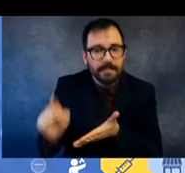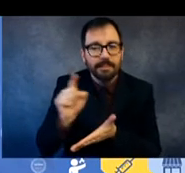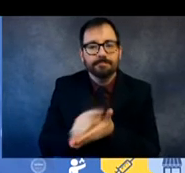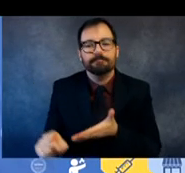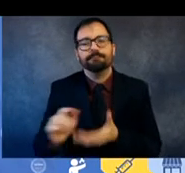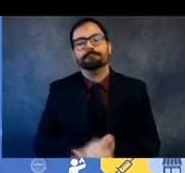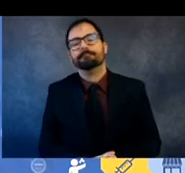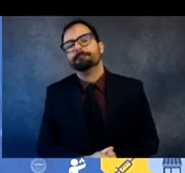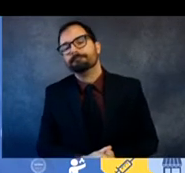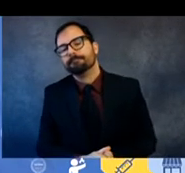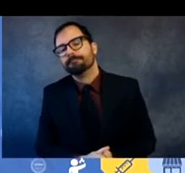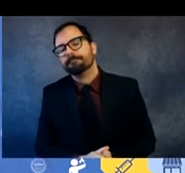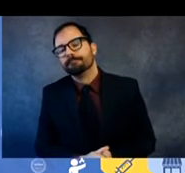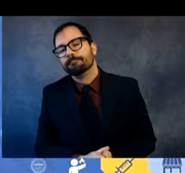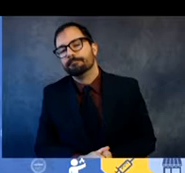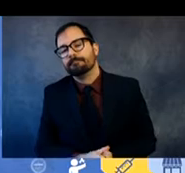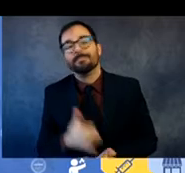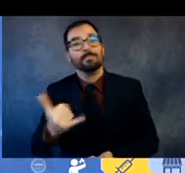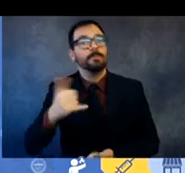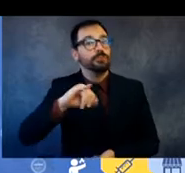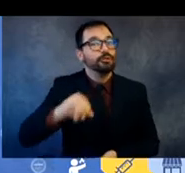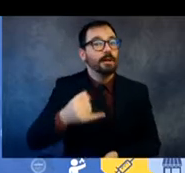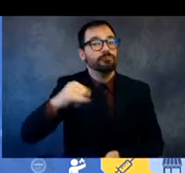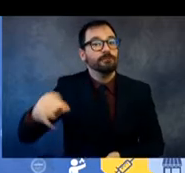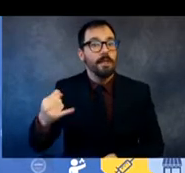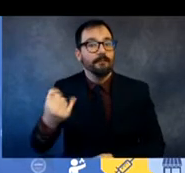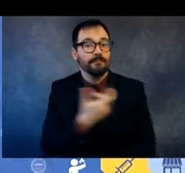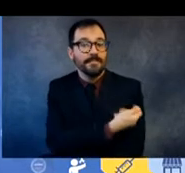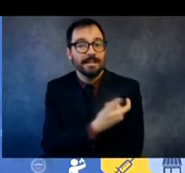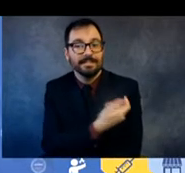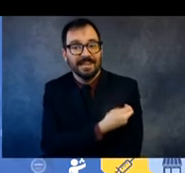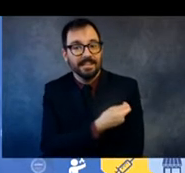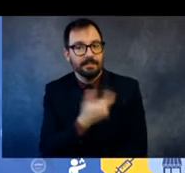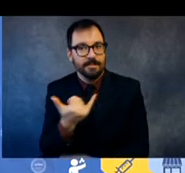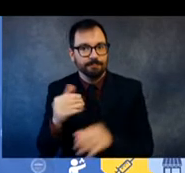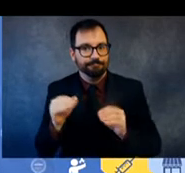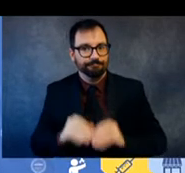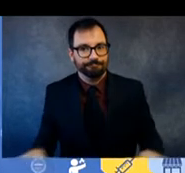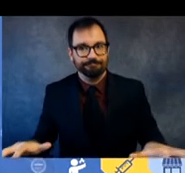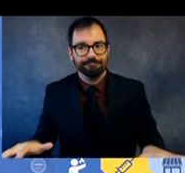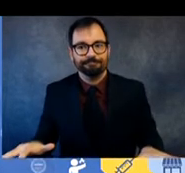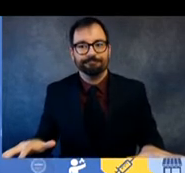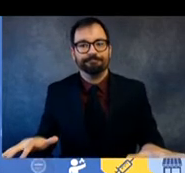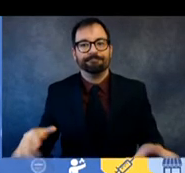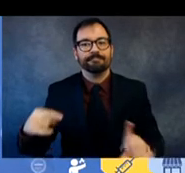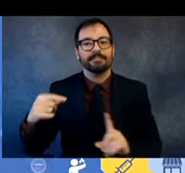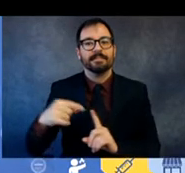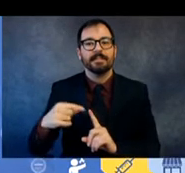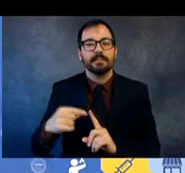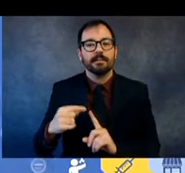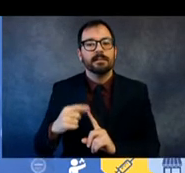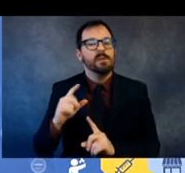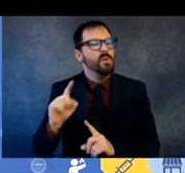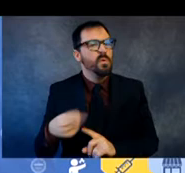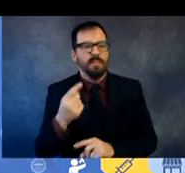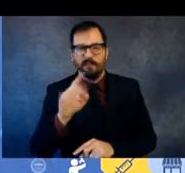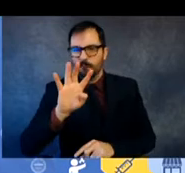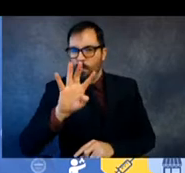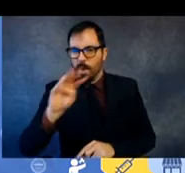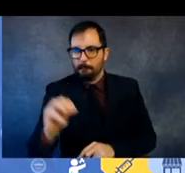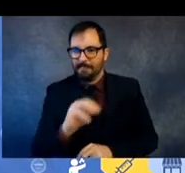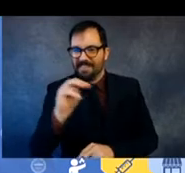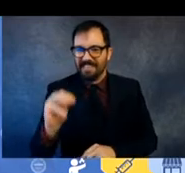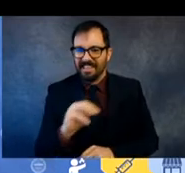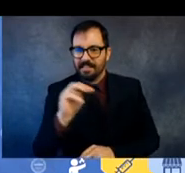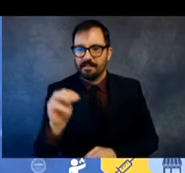with the advent of the Johnson & Johnson vaccine, even though they initially only came in with